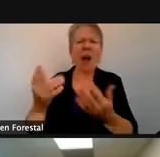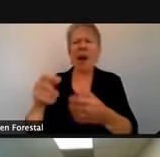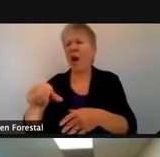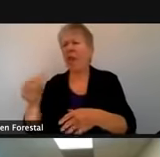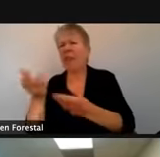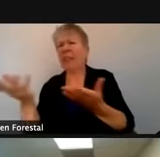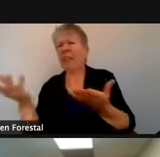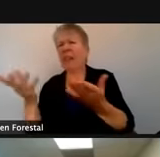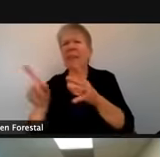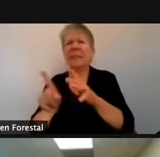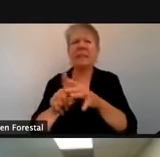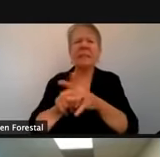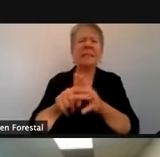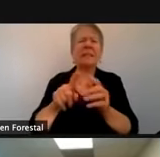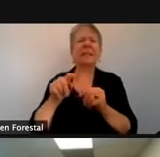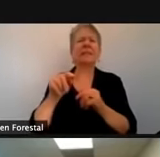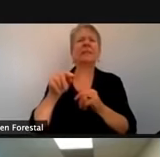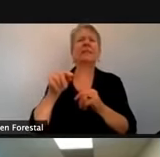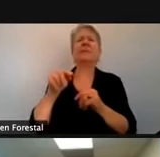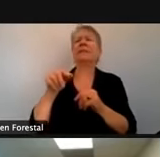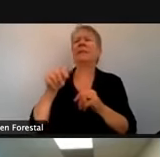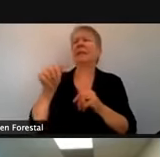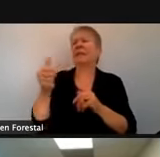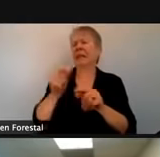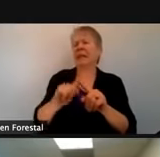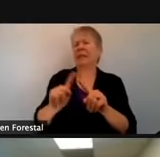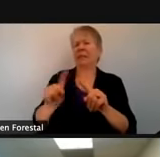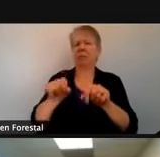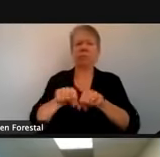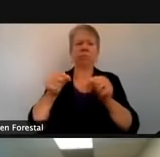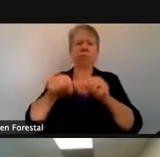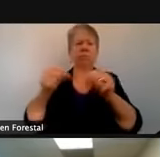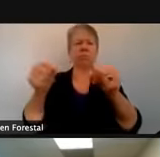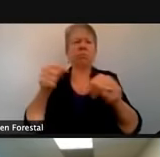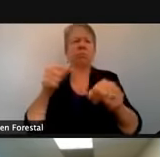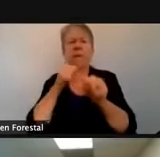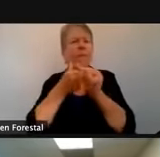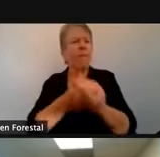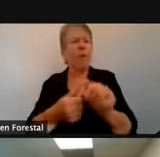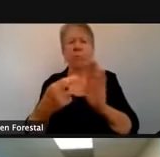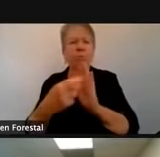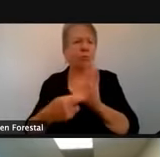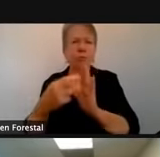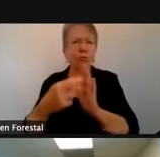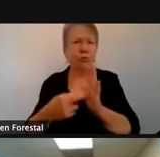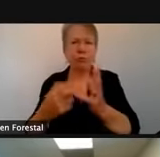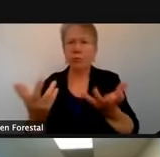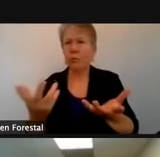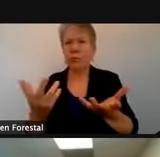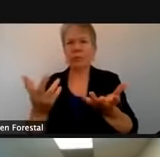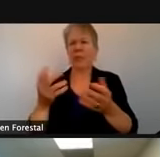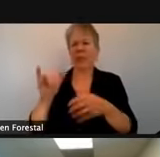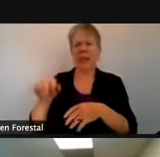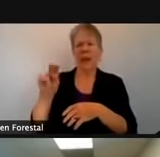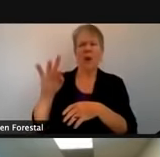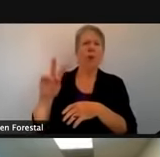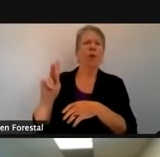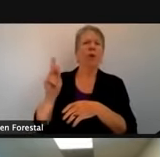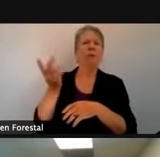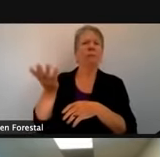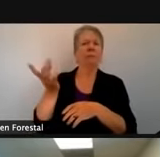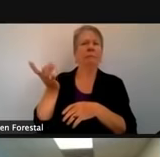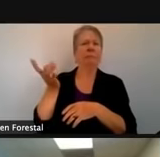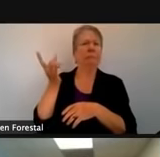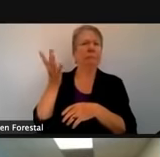EO violations. So given what we're seeing in Newark, it was good to see Director Ambrose and